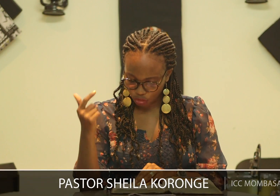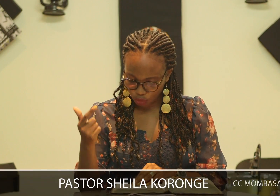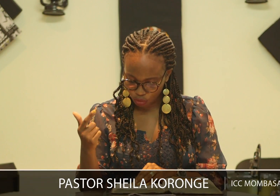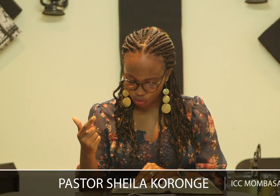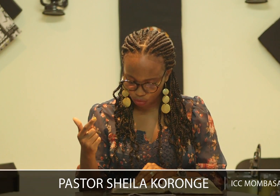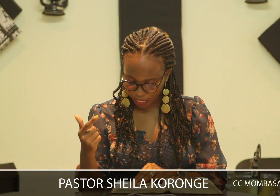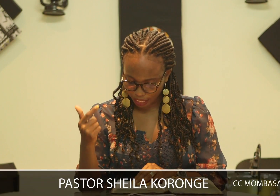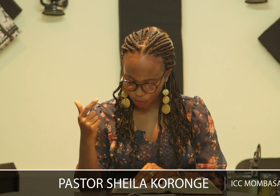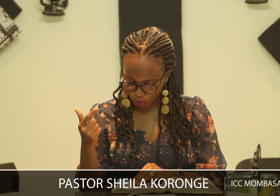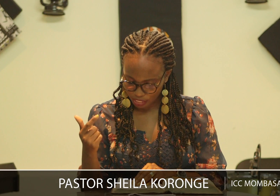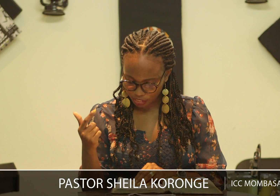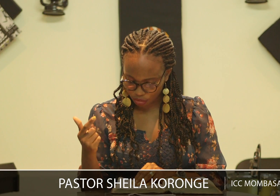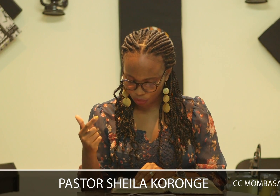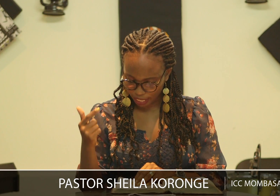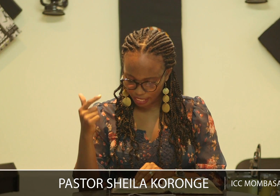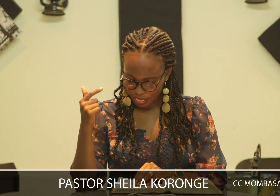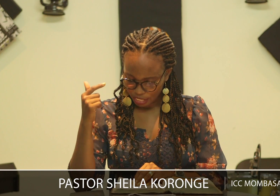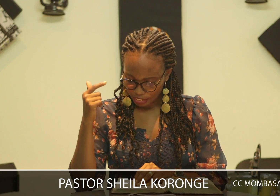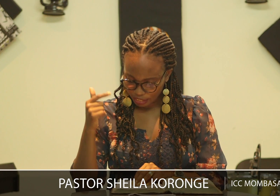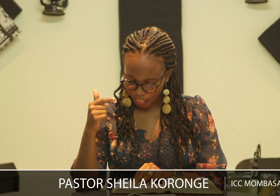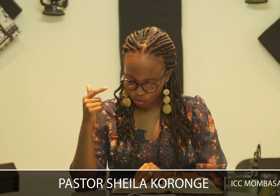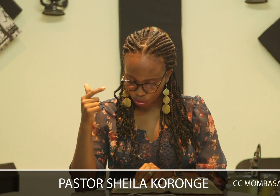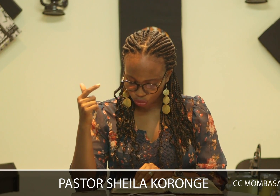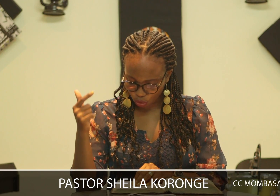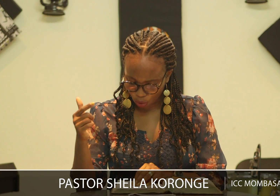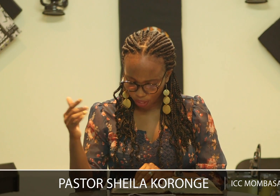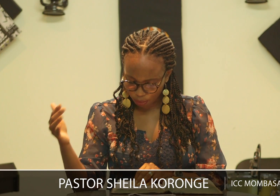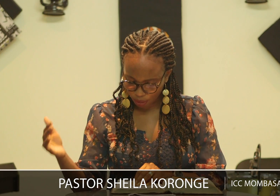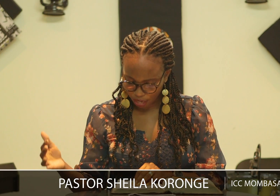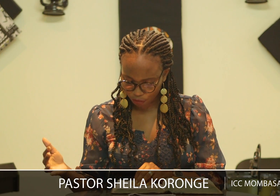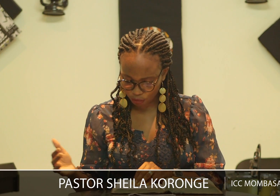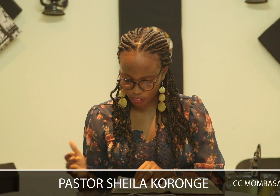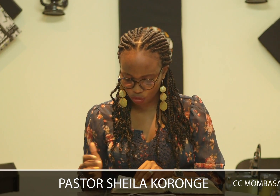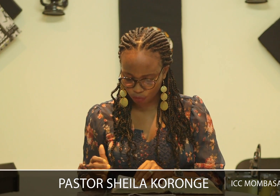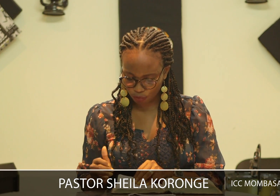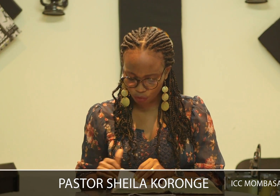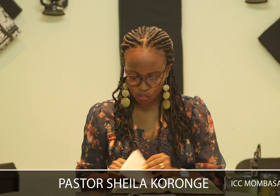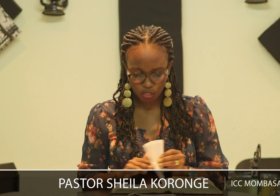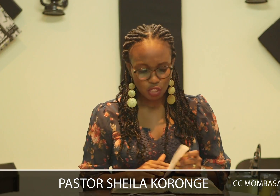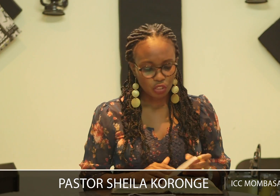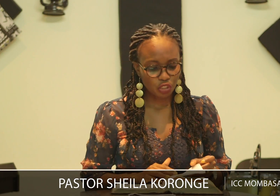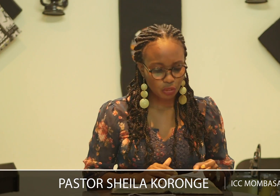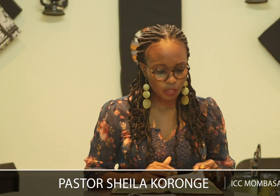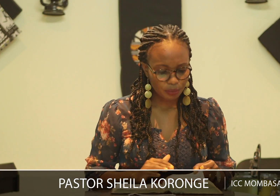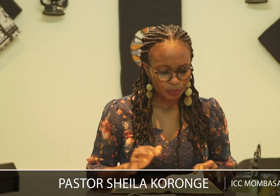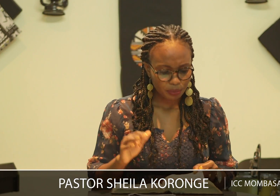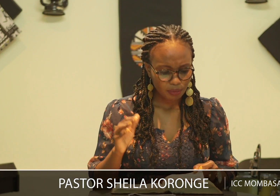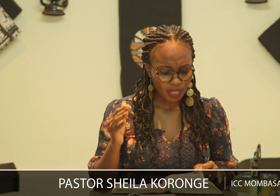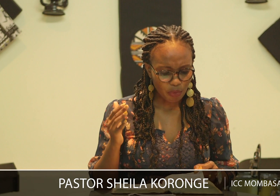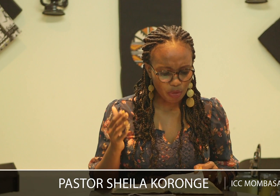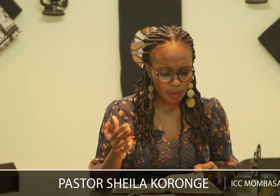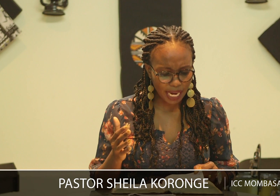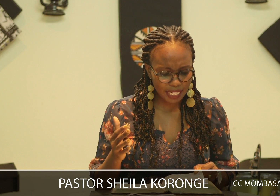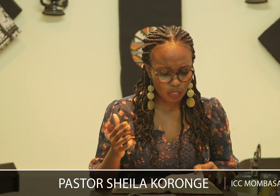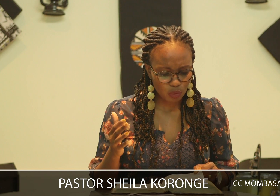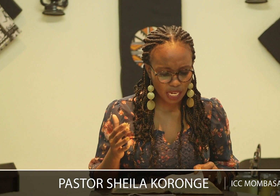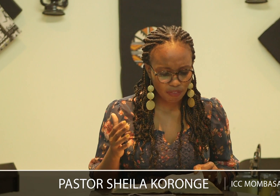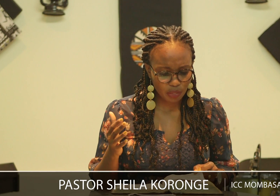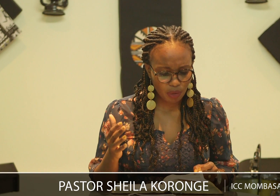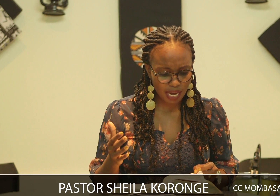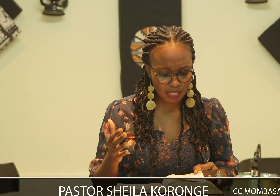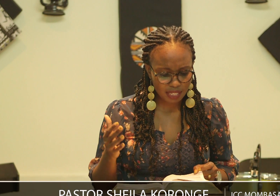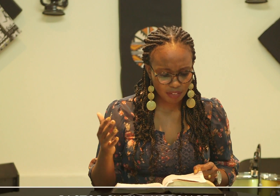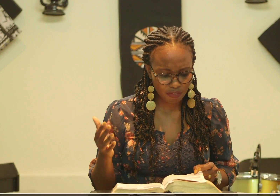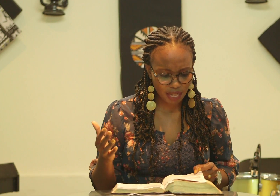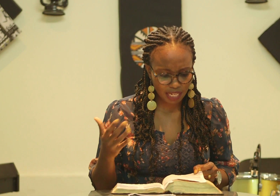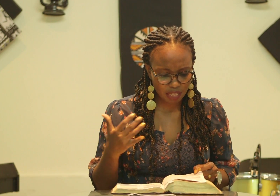but I chose you and anointed you, and that you should go and bear fruit, that your fruit should remain, that whatever